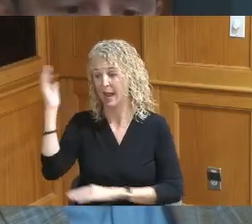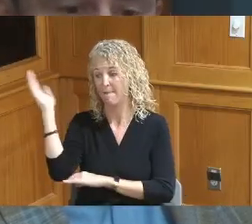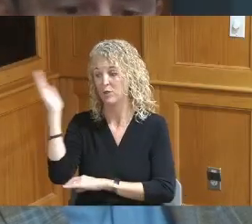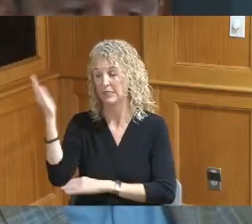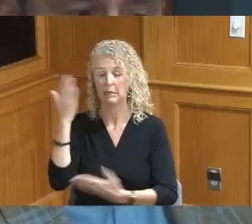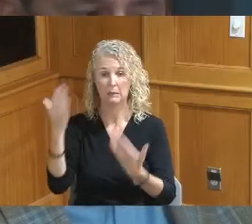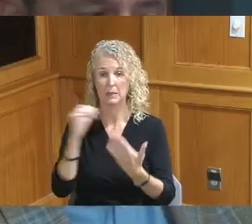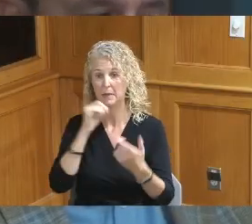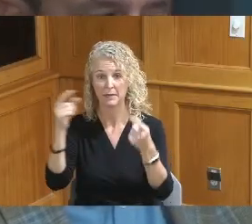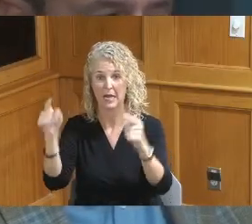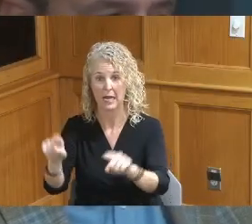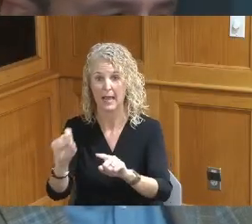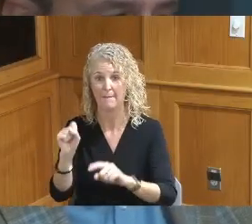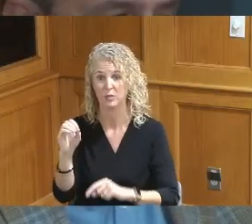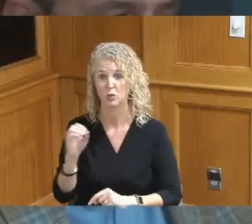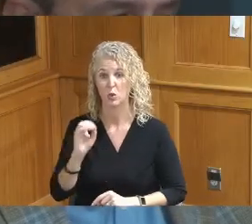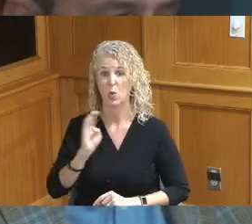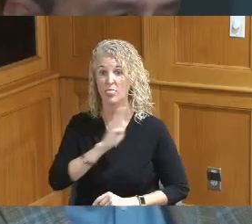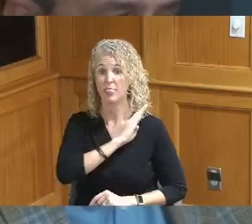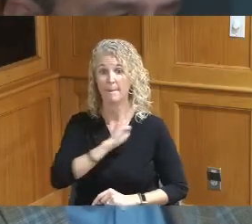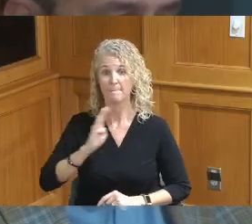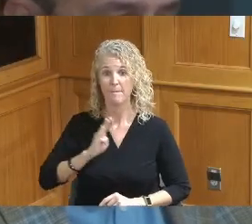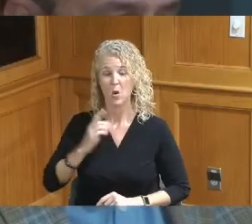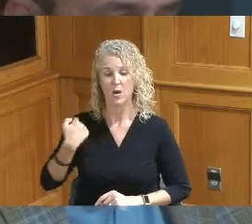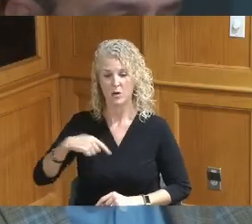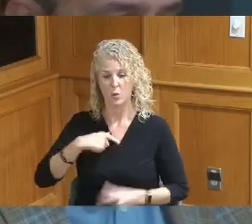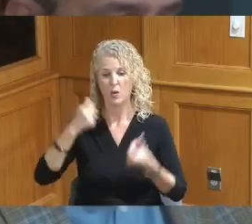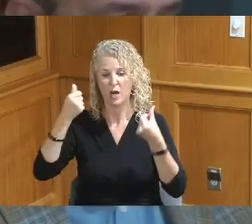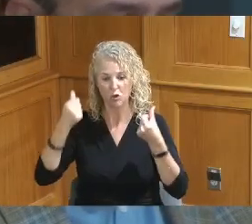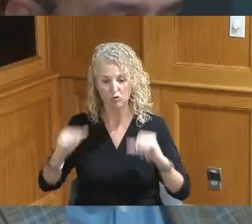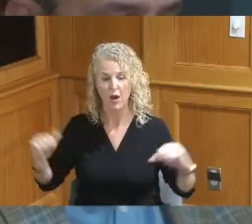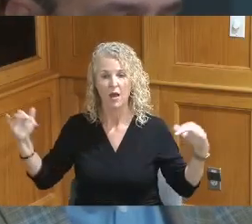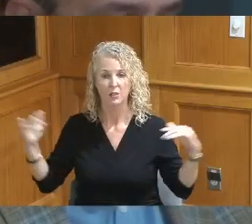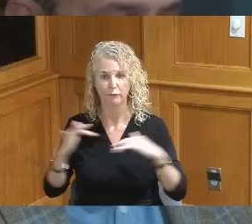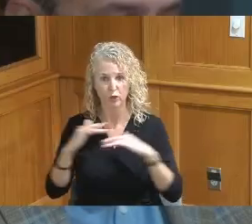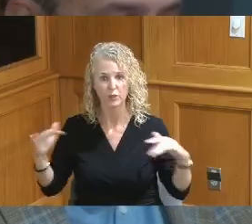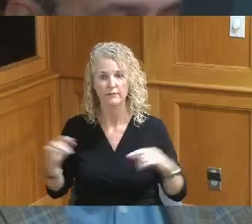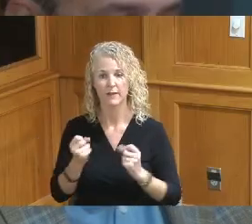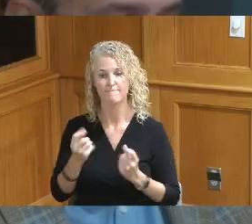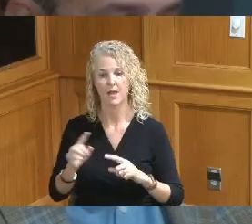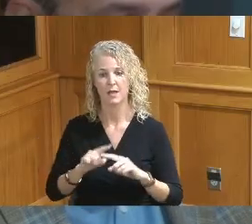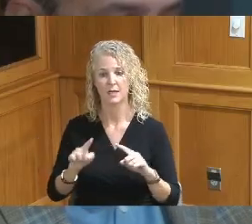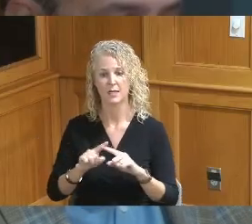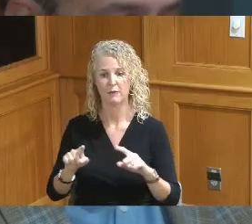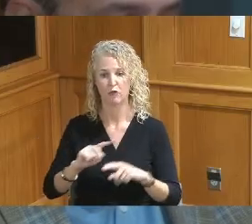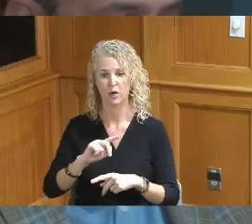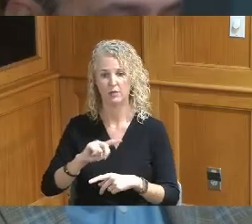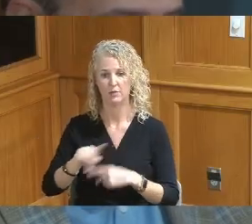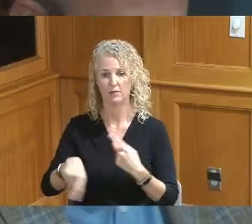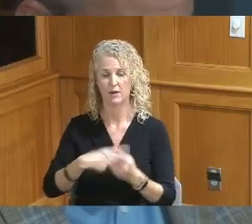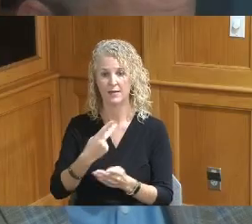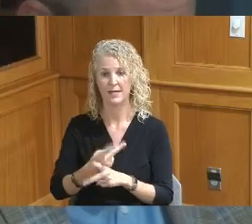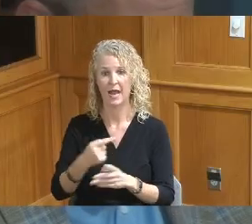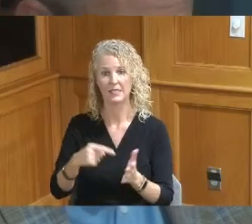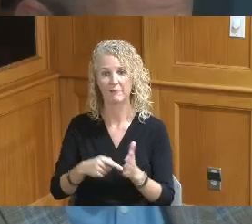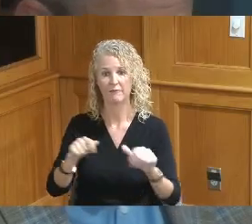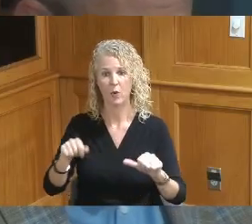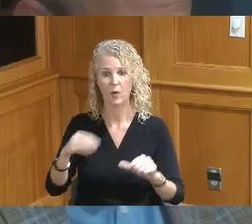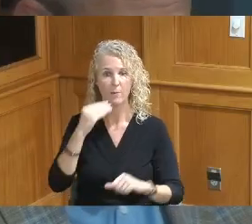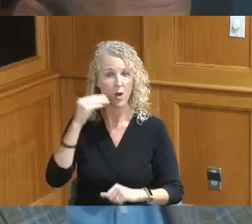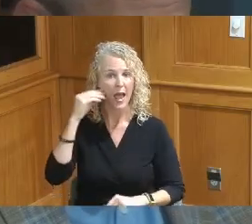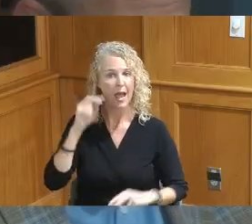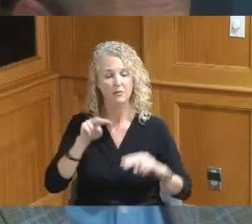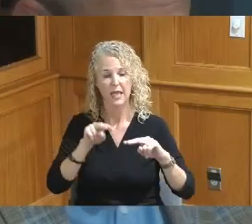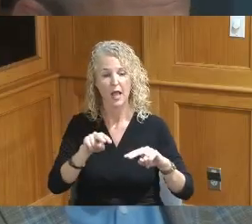may not have happened. So our board is looking to diversify housing. With this, I looked at